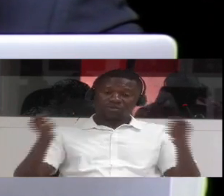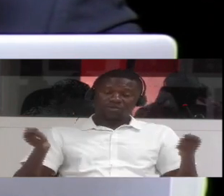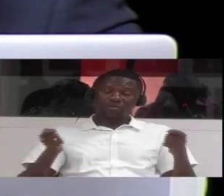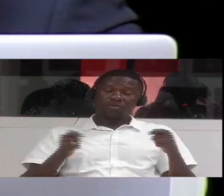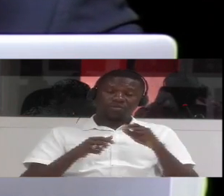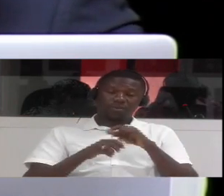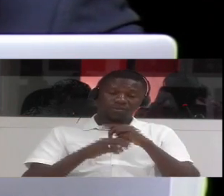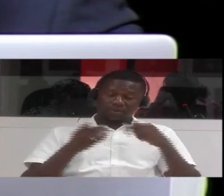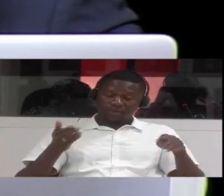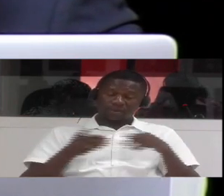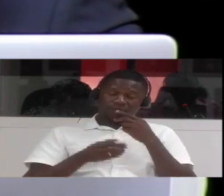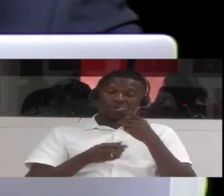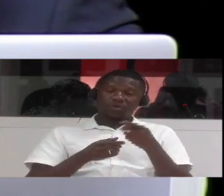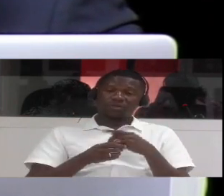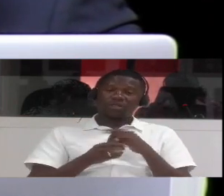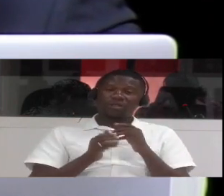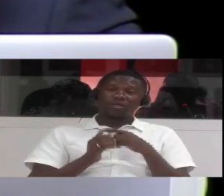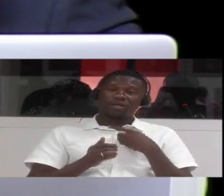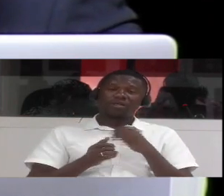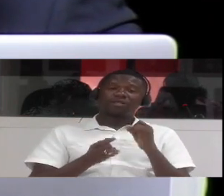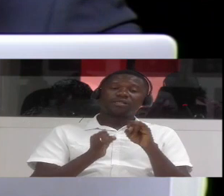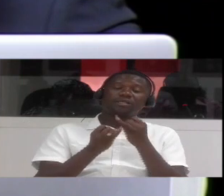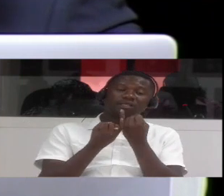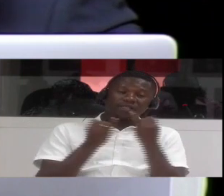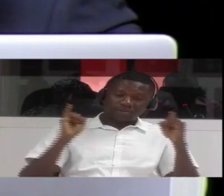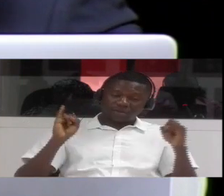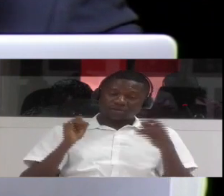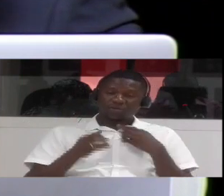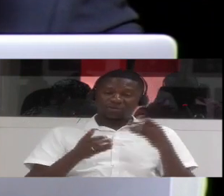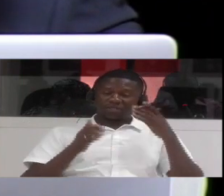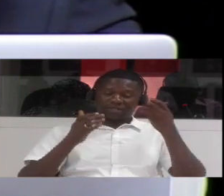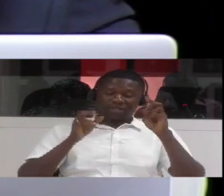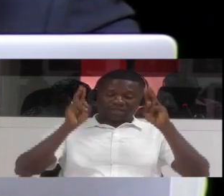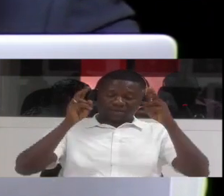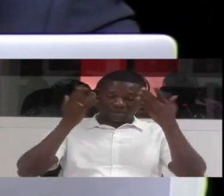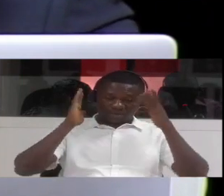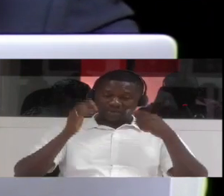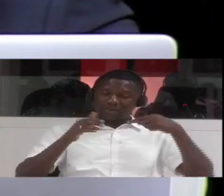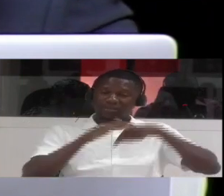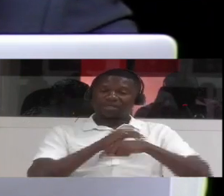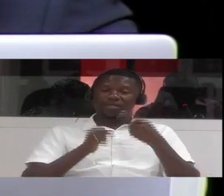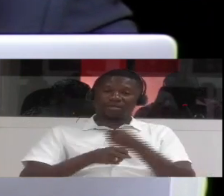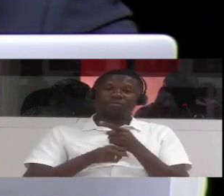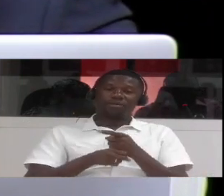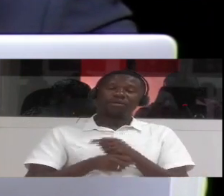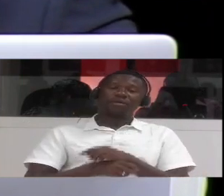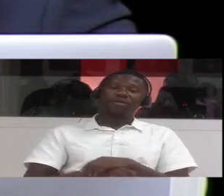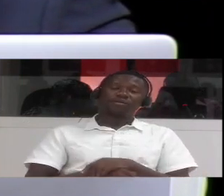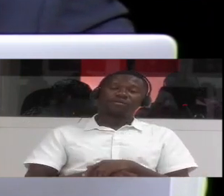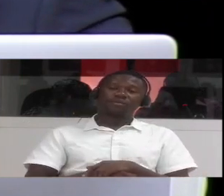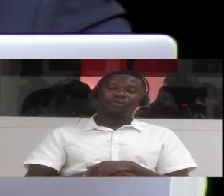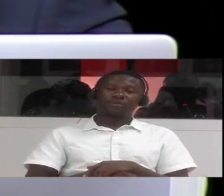the Independent was the JAMMEH's problem in the inside. That's right. So SAIKOU Cisse